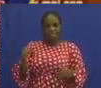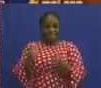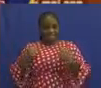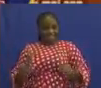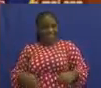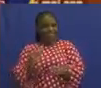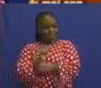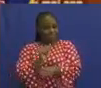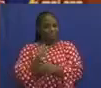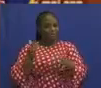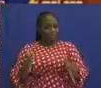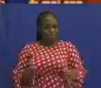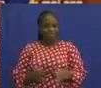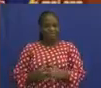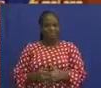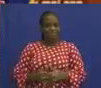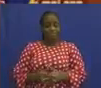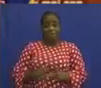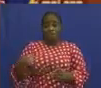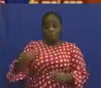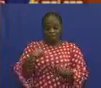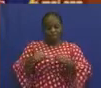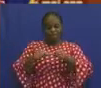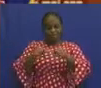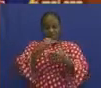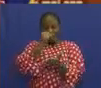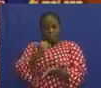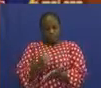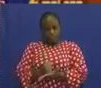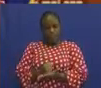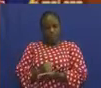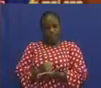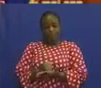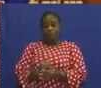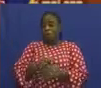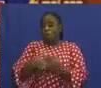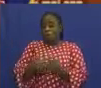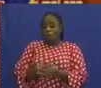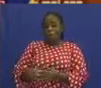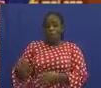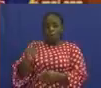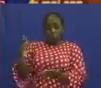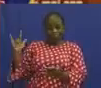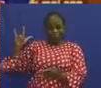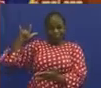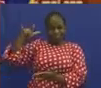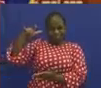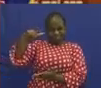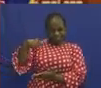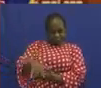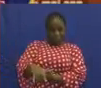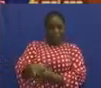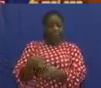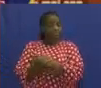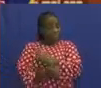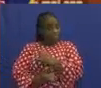health workers. We will continue to ensure that all arriving passengers at the Kutuka